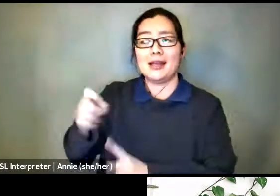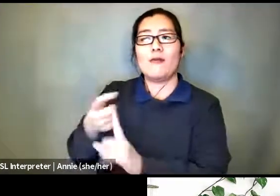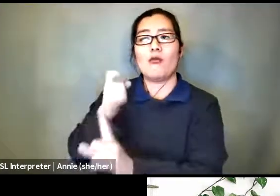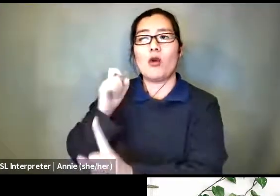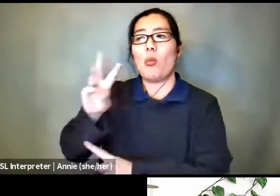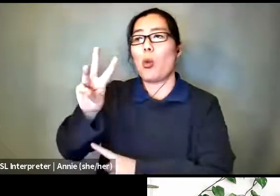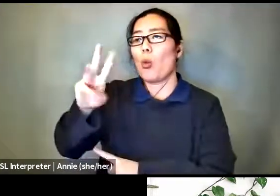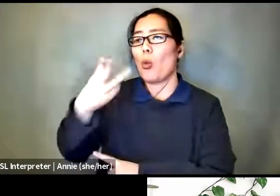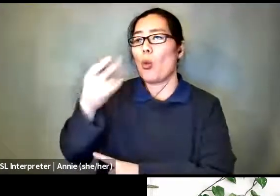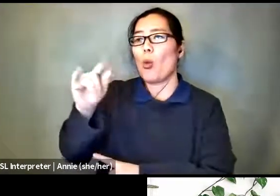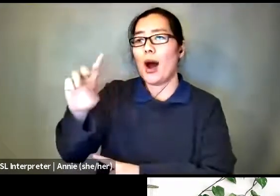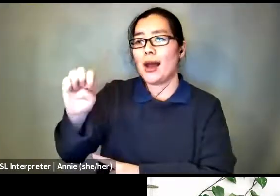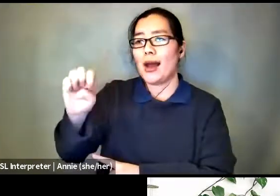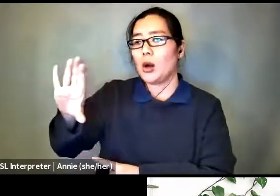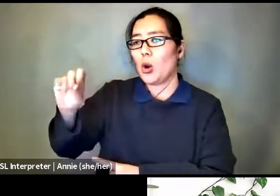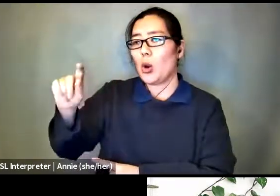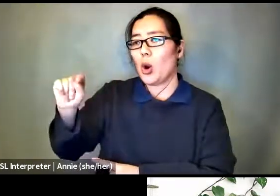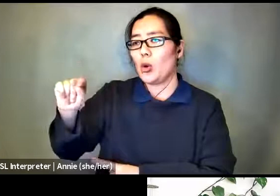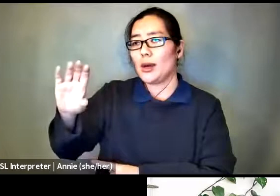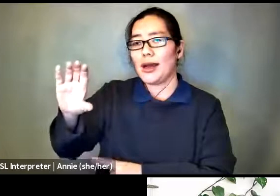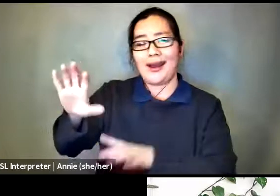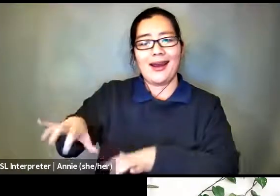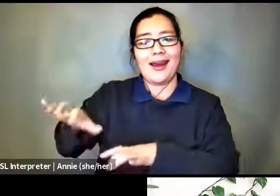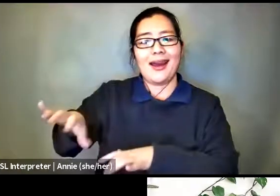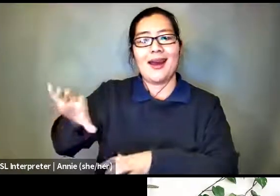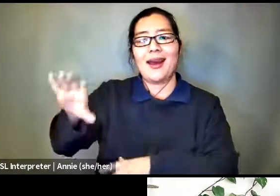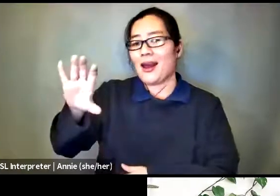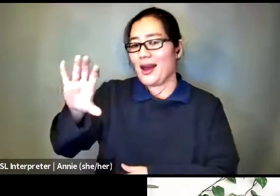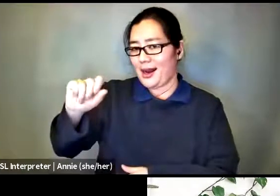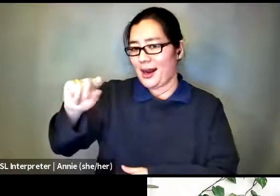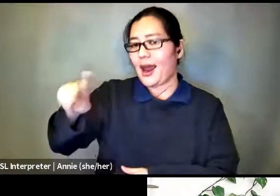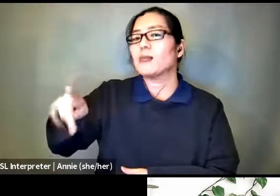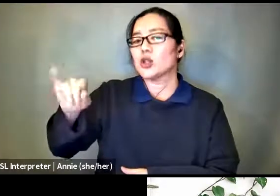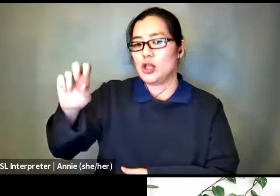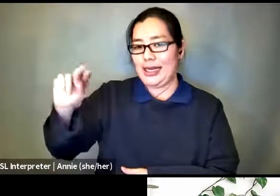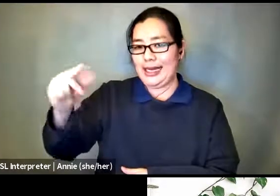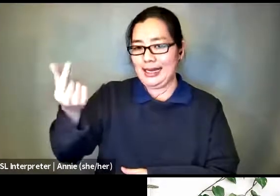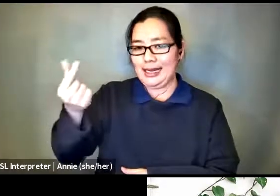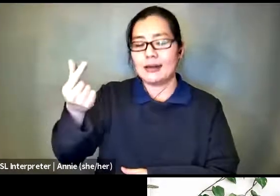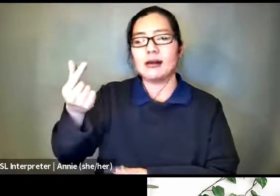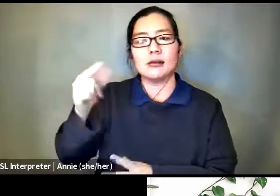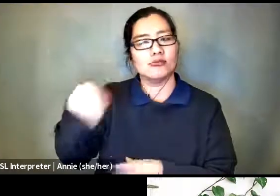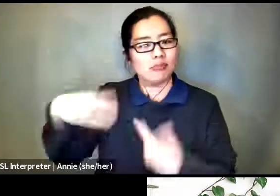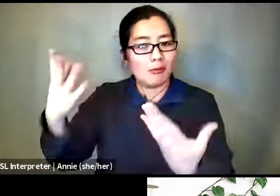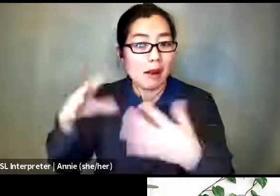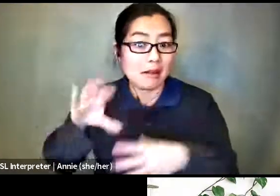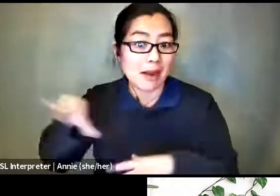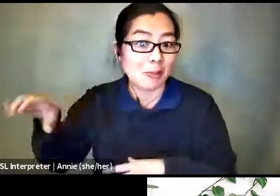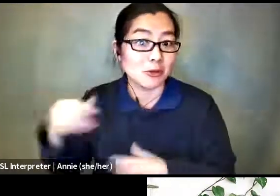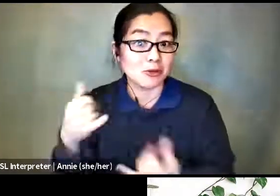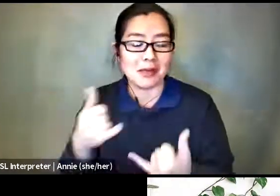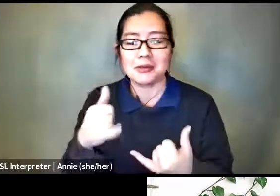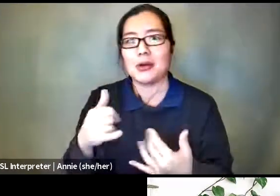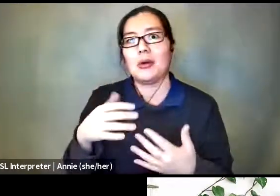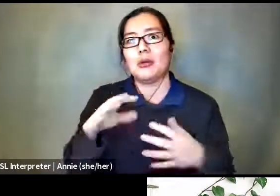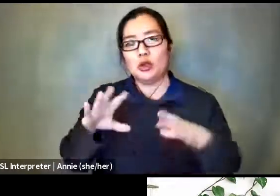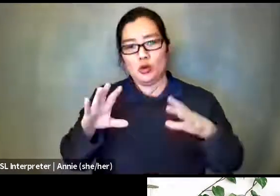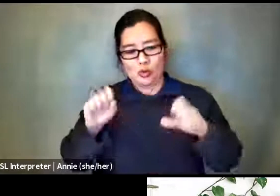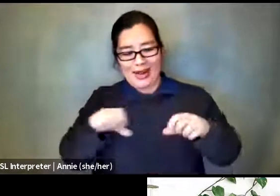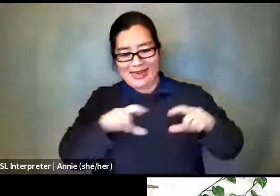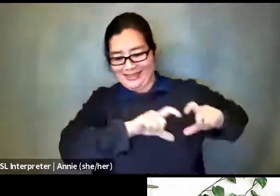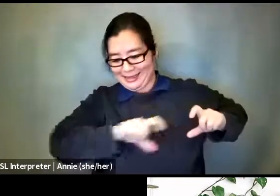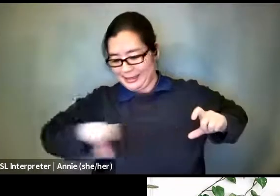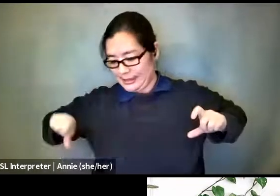down to, it might be the three dots that say more, or you might just have the caption depending on what your screen looks like.